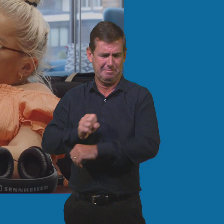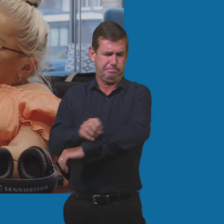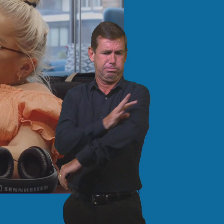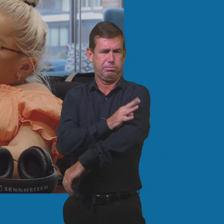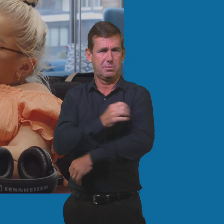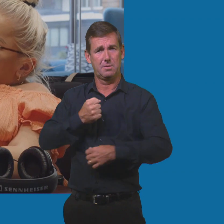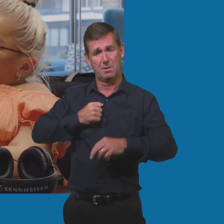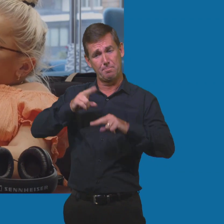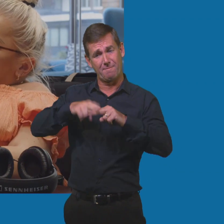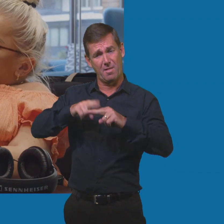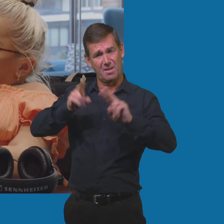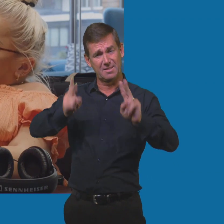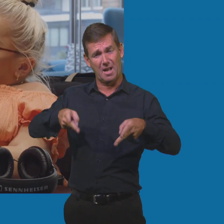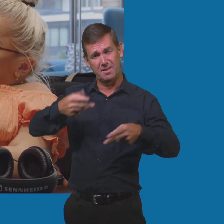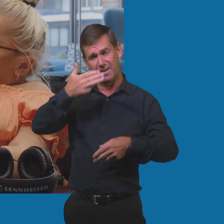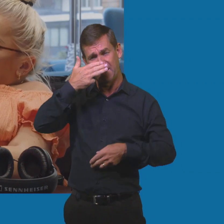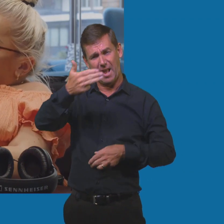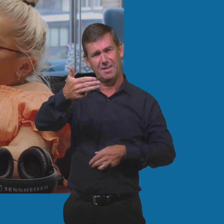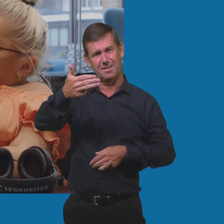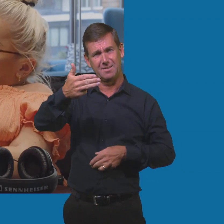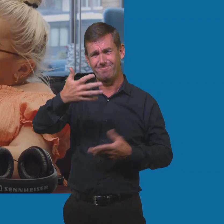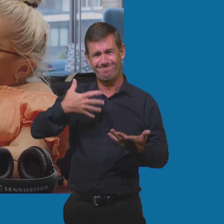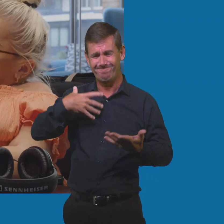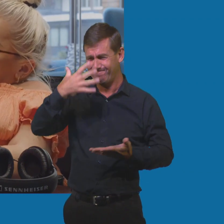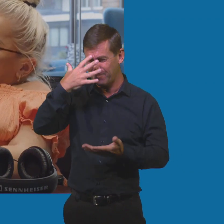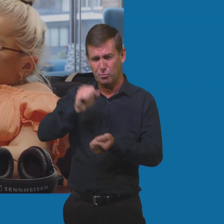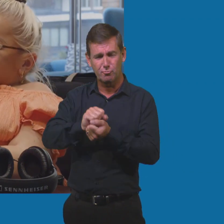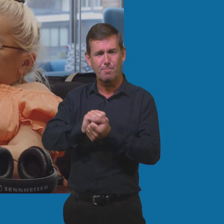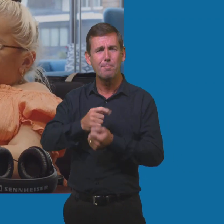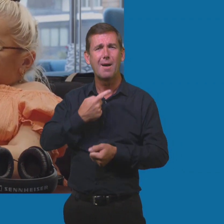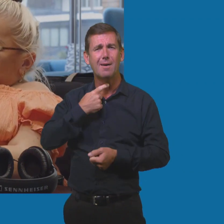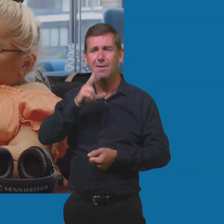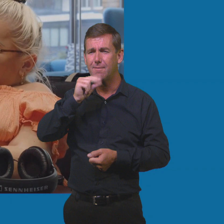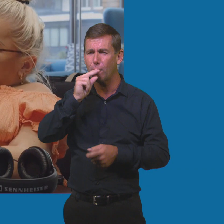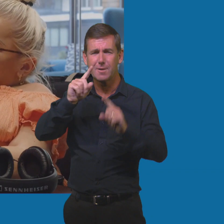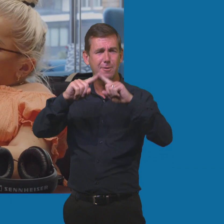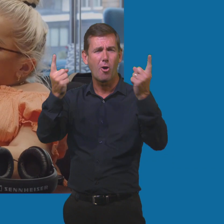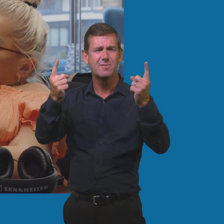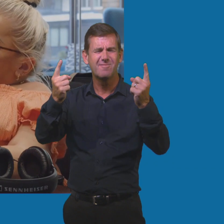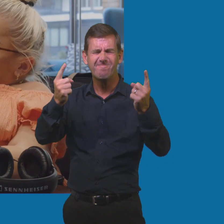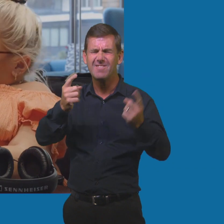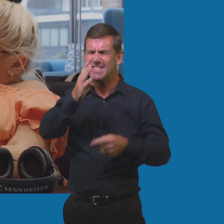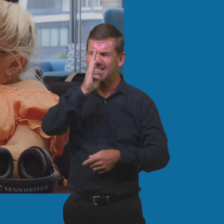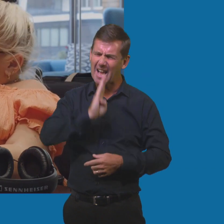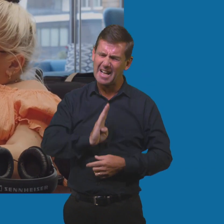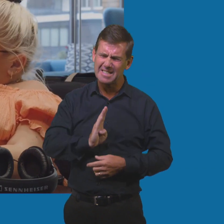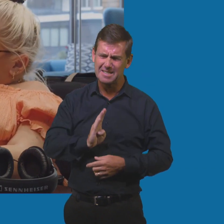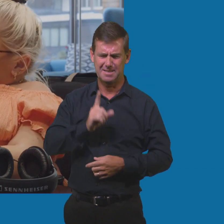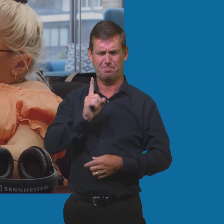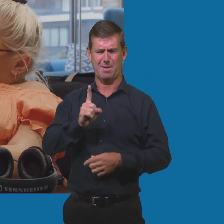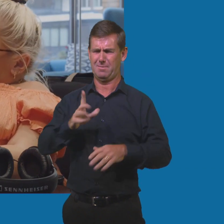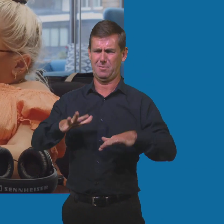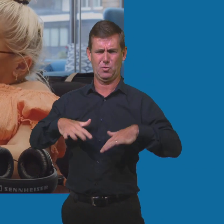was 9 and I can't remember his voice. And I guess that is a sadness, but I don't think I would want